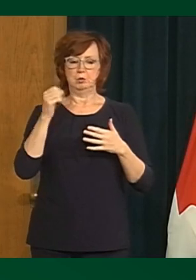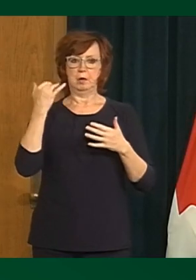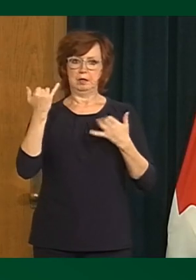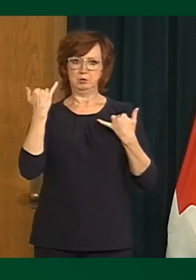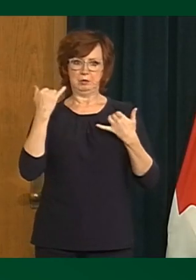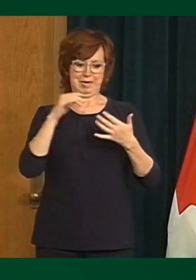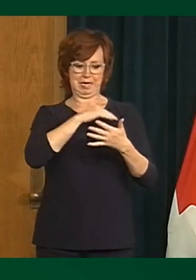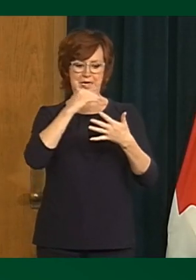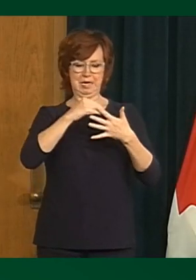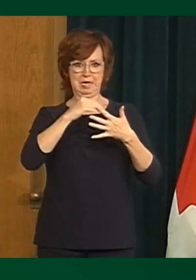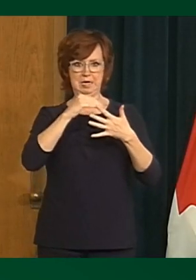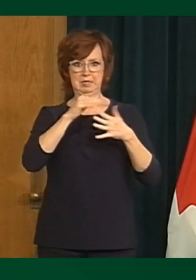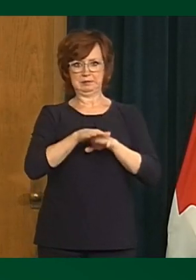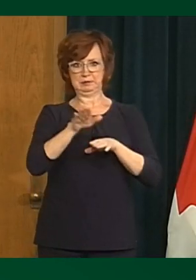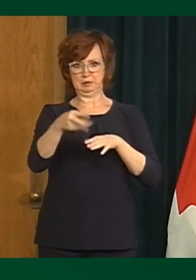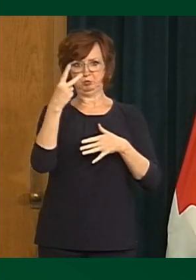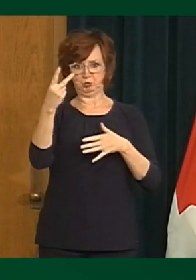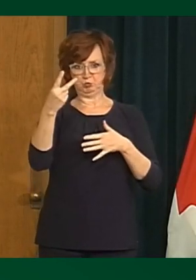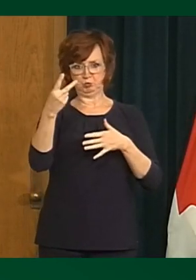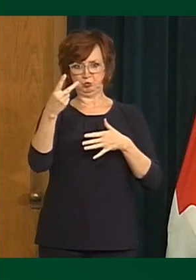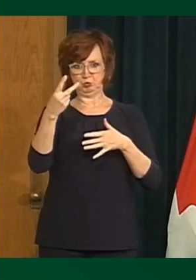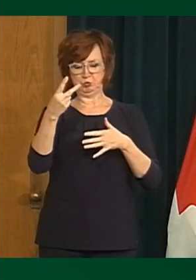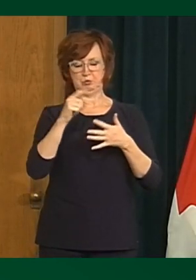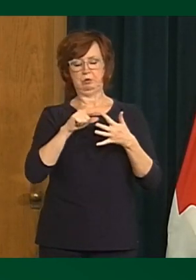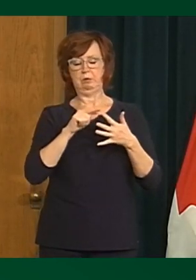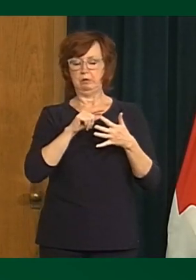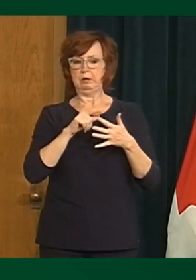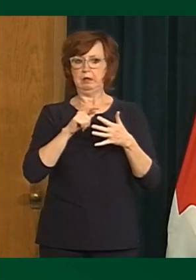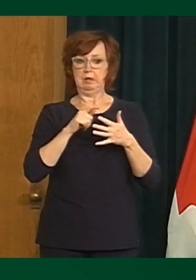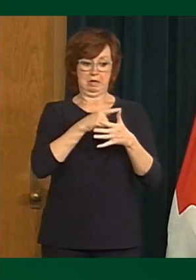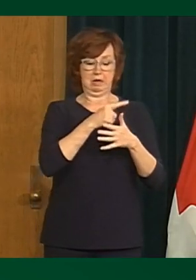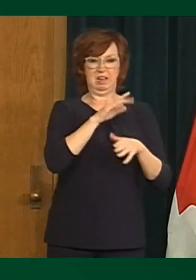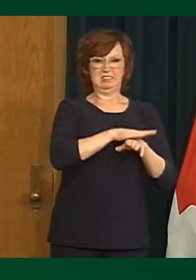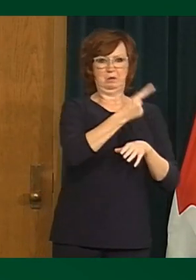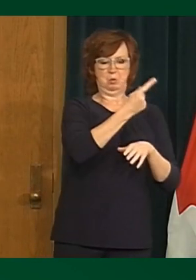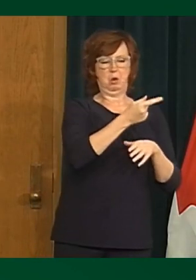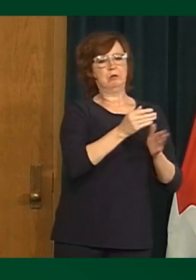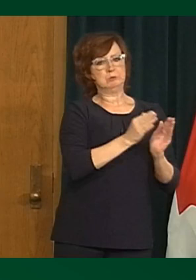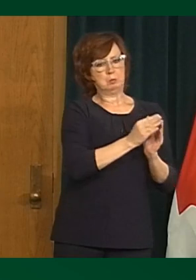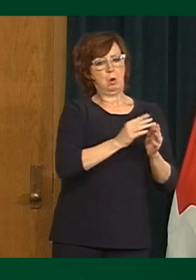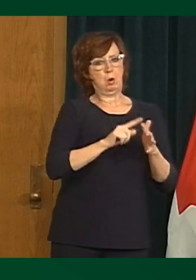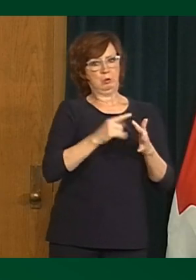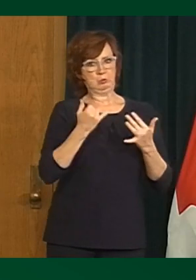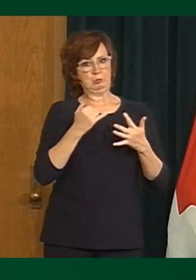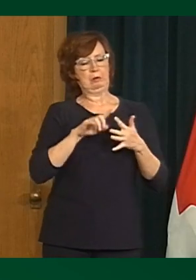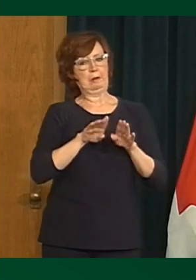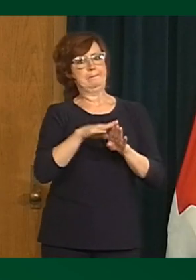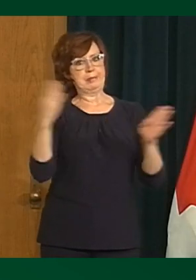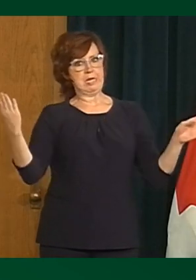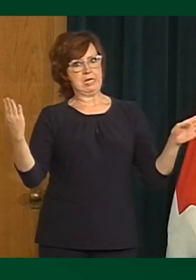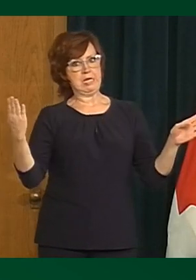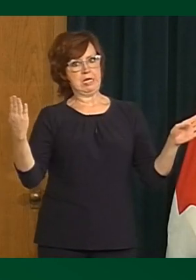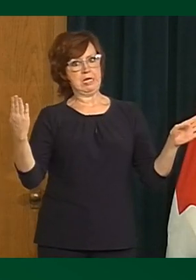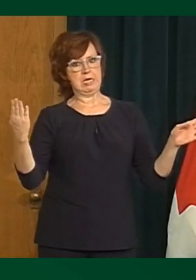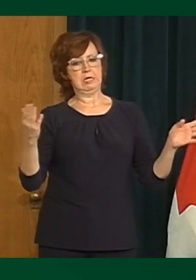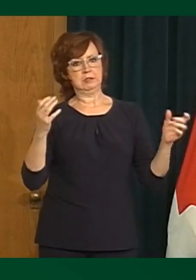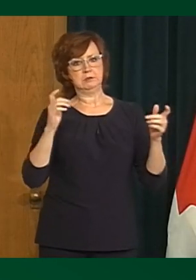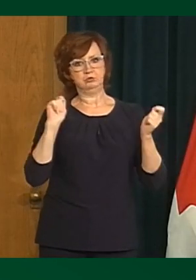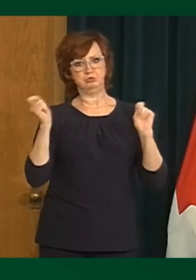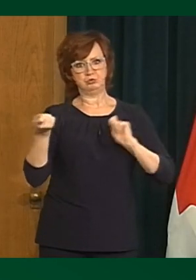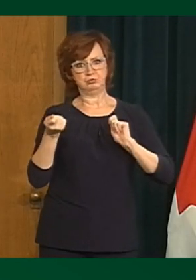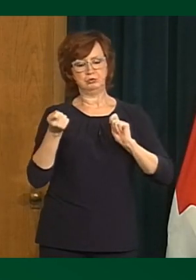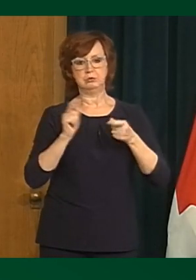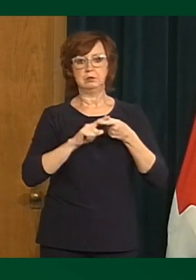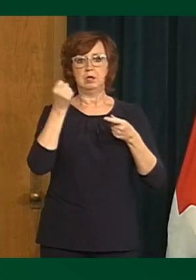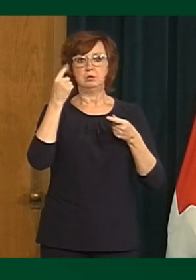larger phase than phase 1. A significant number of Saskatchewan businesses will reopen today, and a significant number of